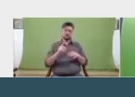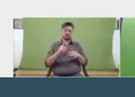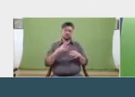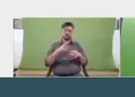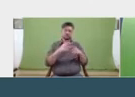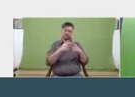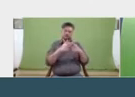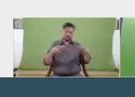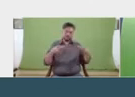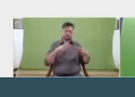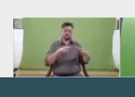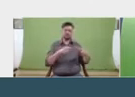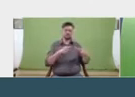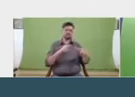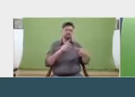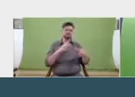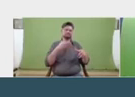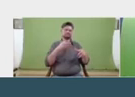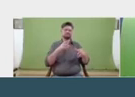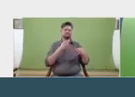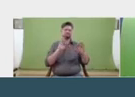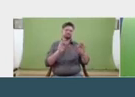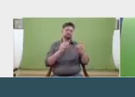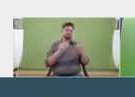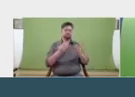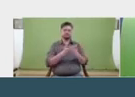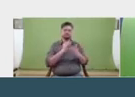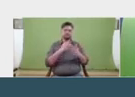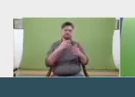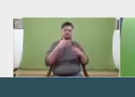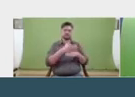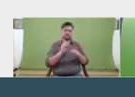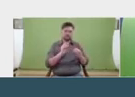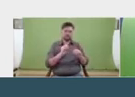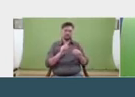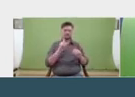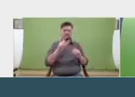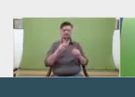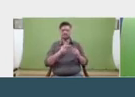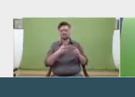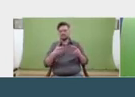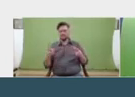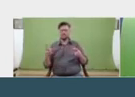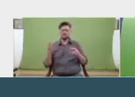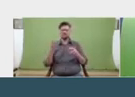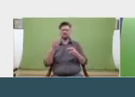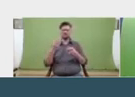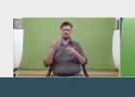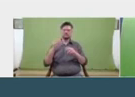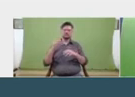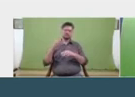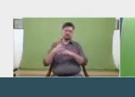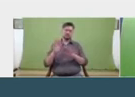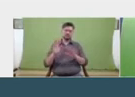but uh other non-linguistic spatial relations will be affected okay so that was the fourth bullet point